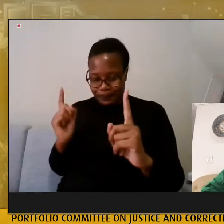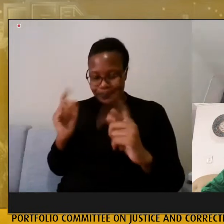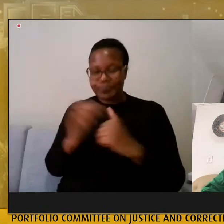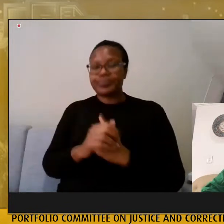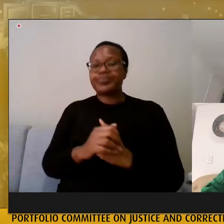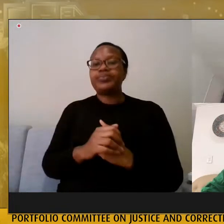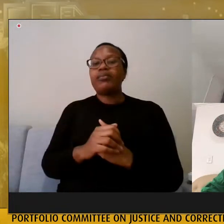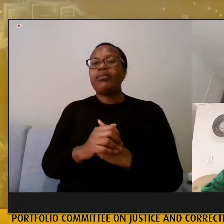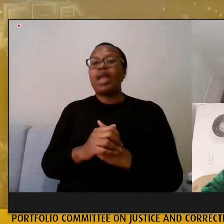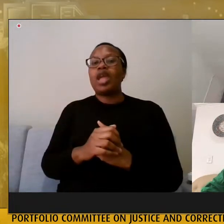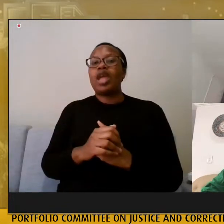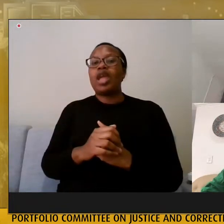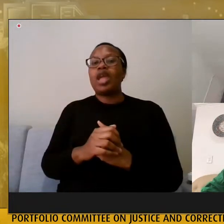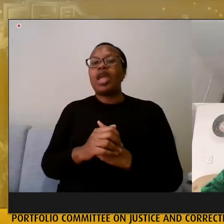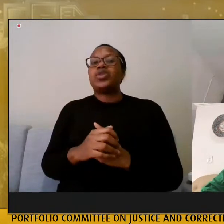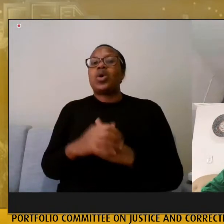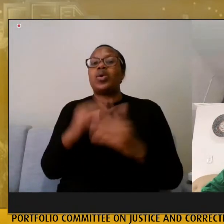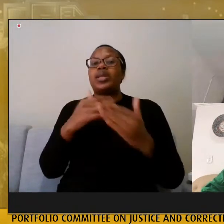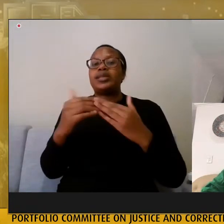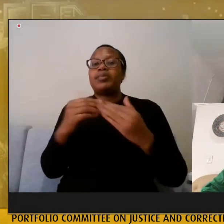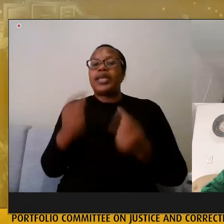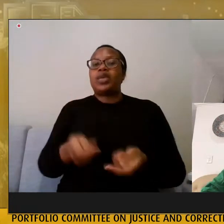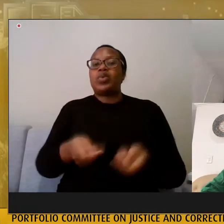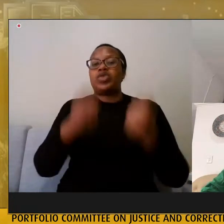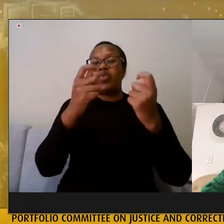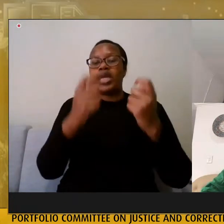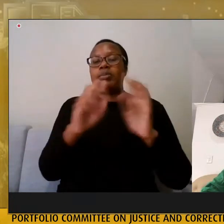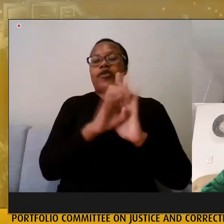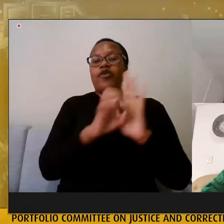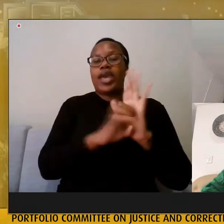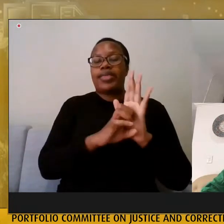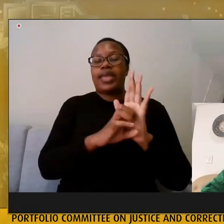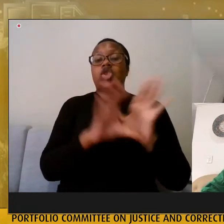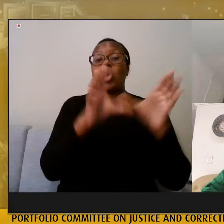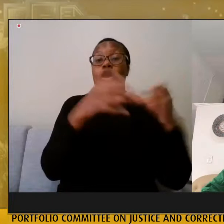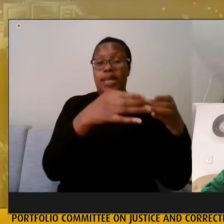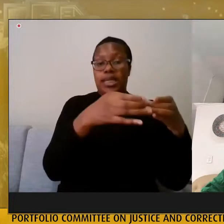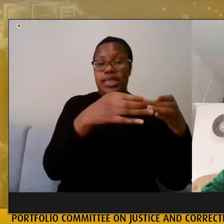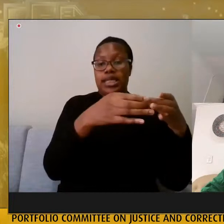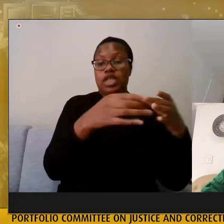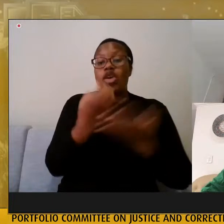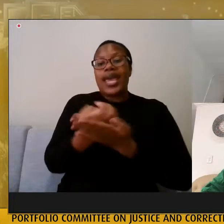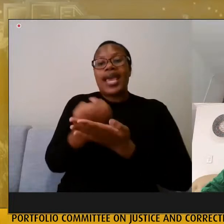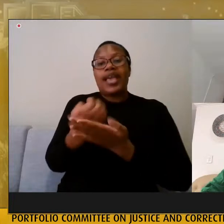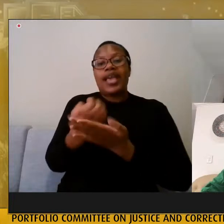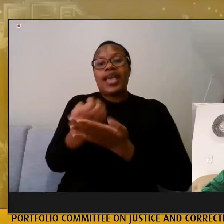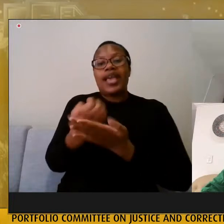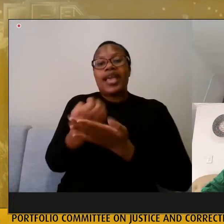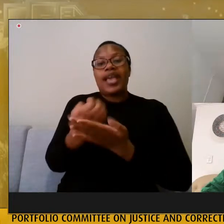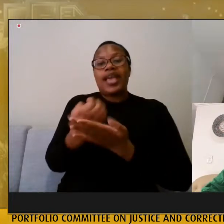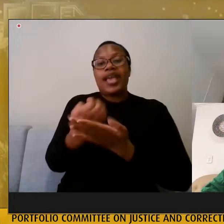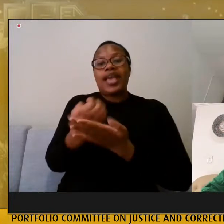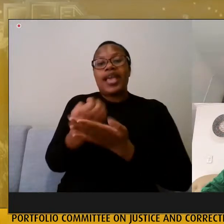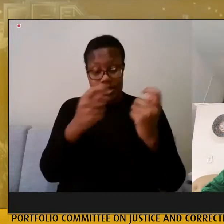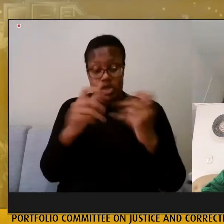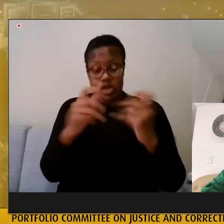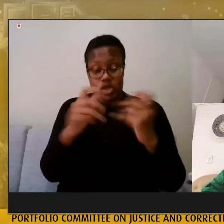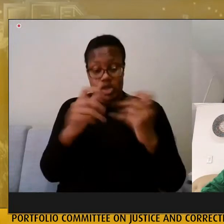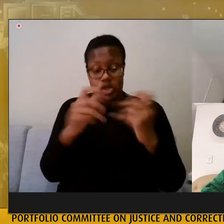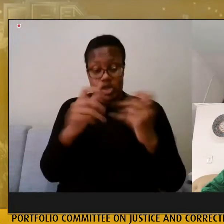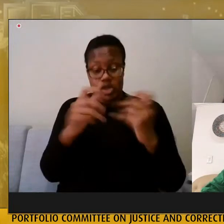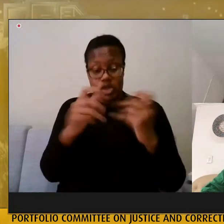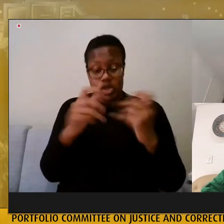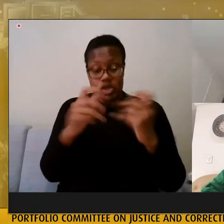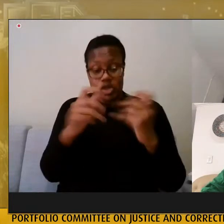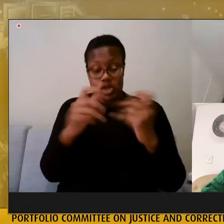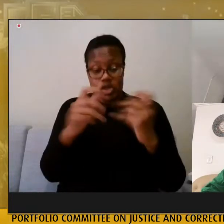placed before the Ethics Committee by the Ethics Division, the Ethics Division recommended that the matter not